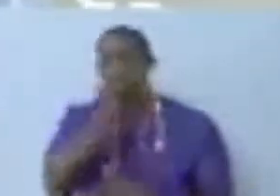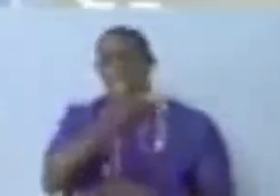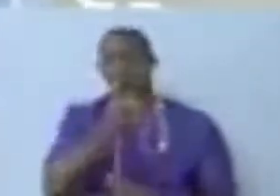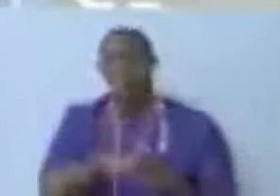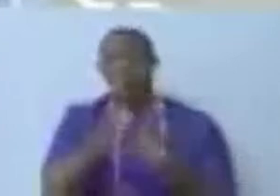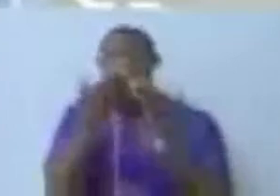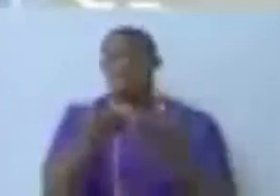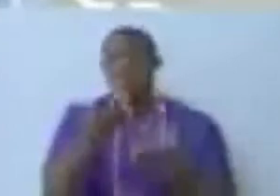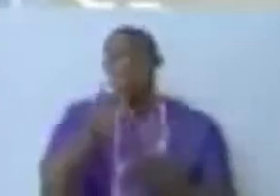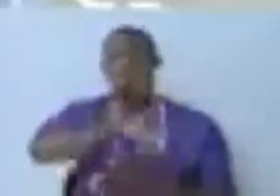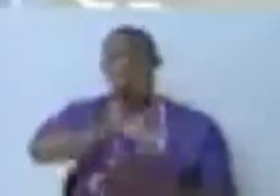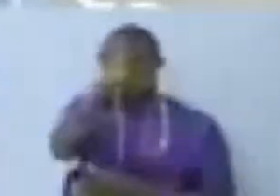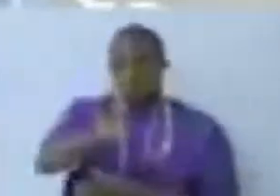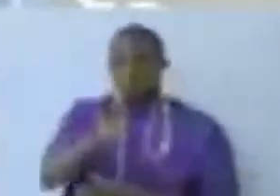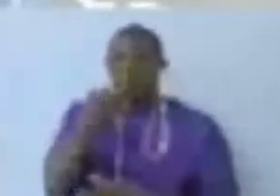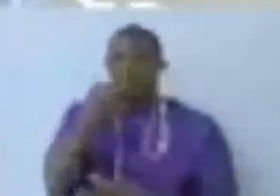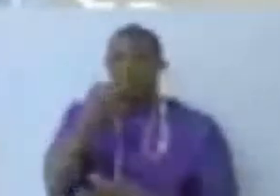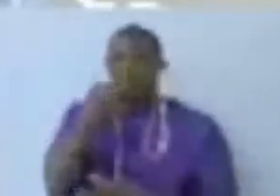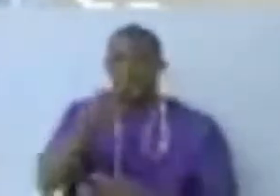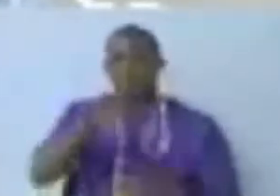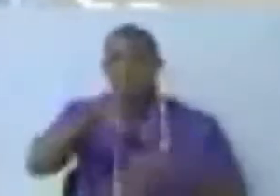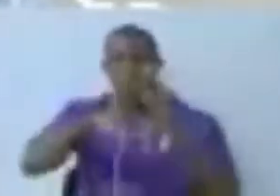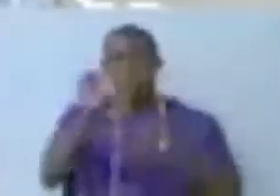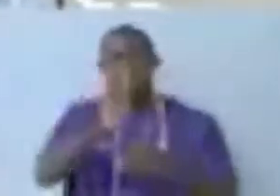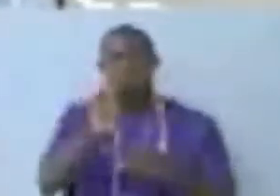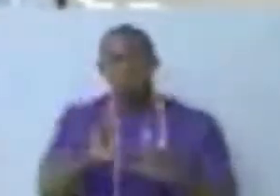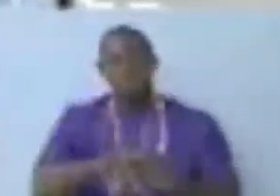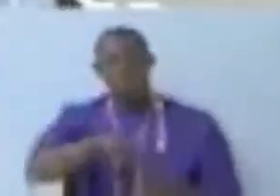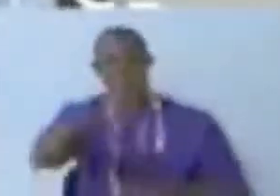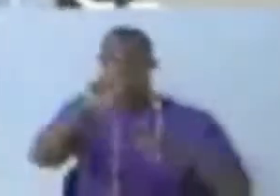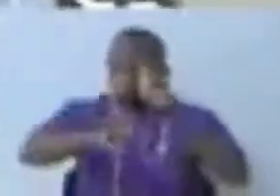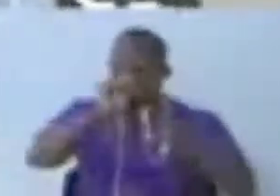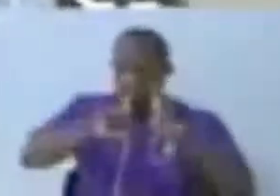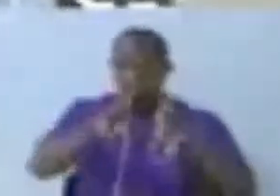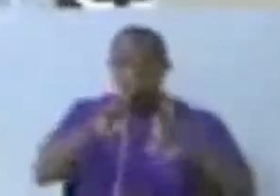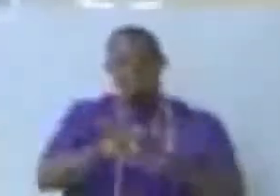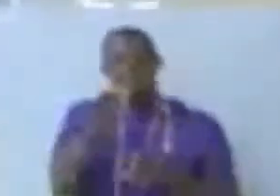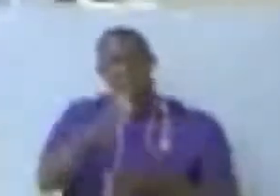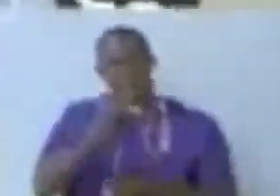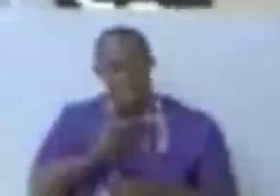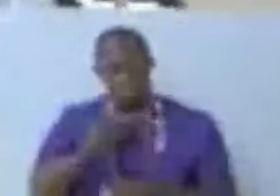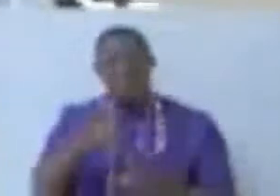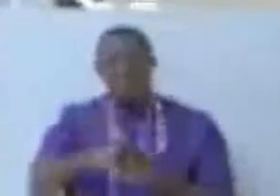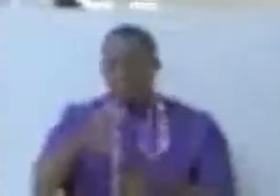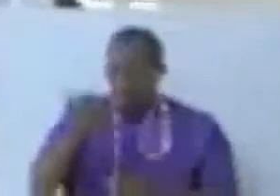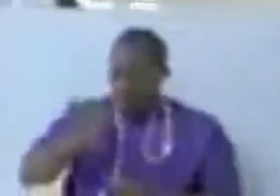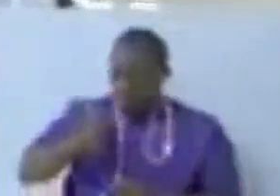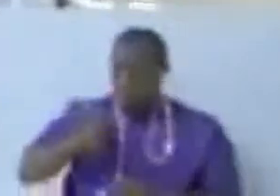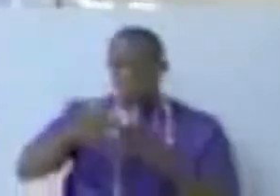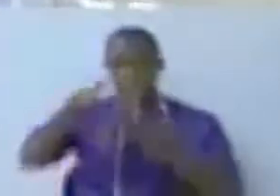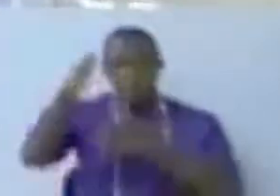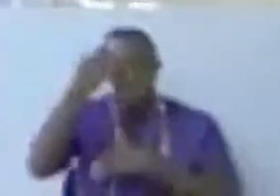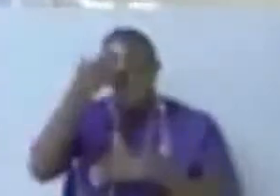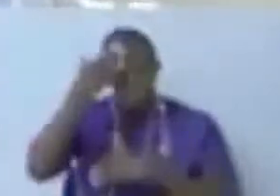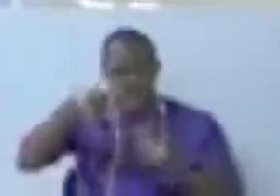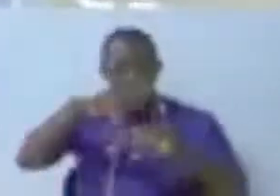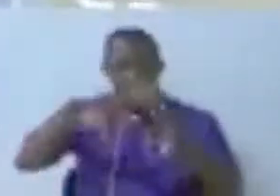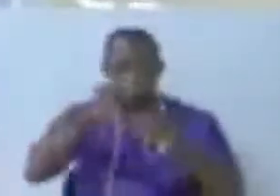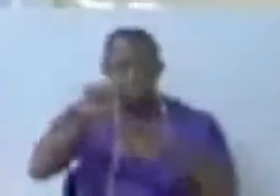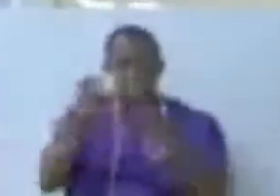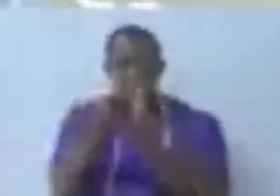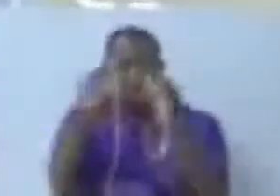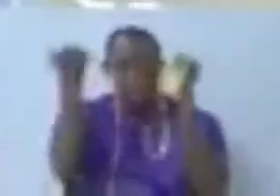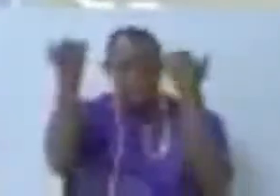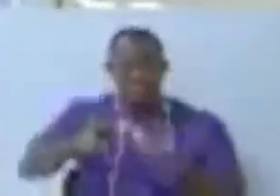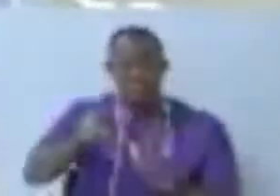question is rather to interrogate whether there was public knowledge that this was going to happen in this place at